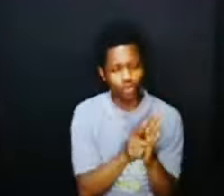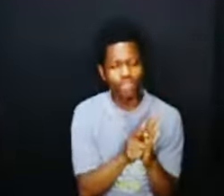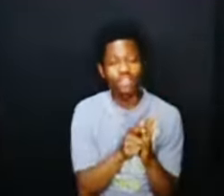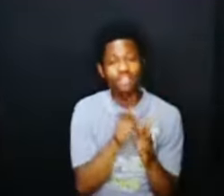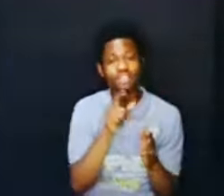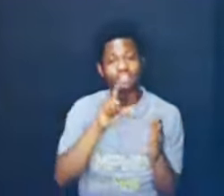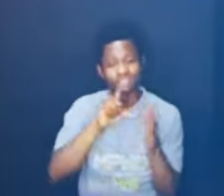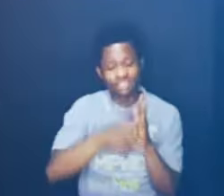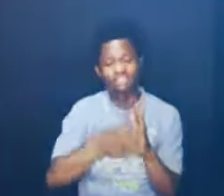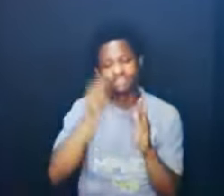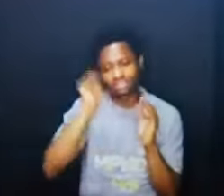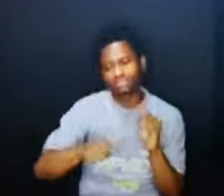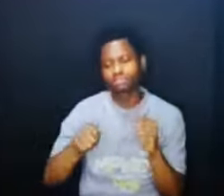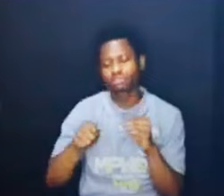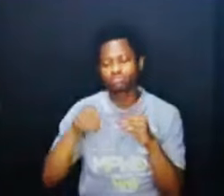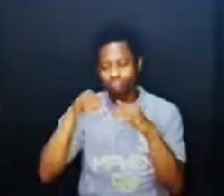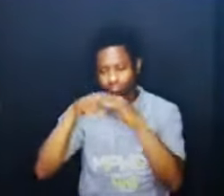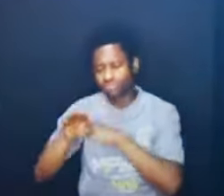of heaven.